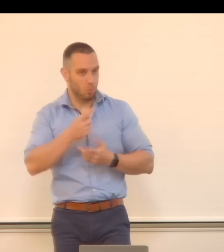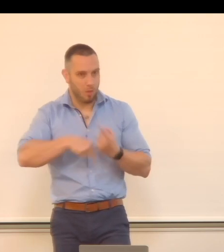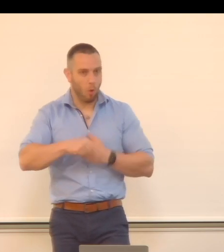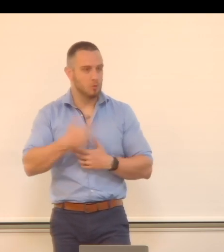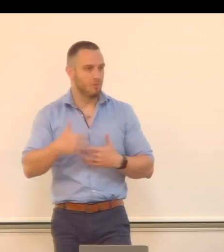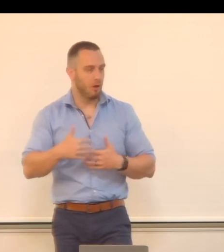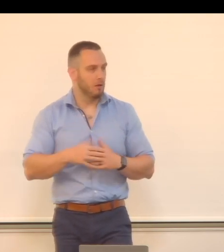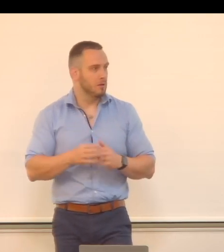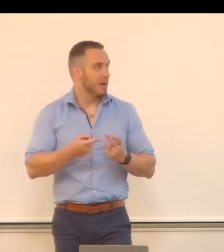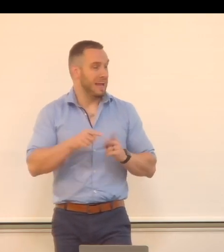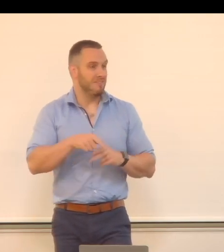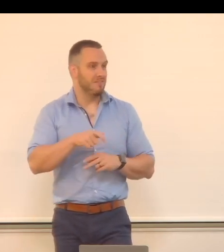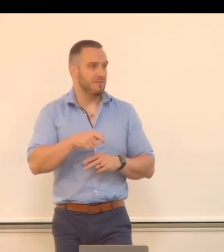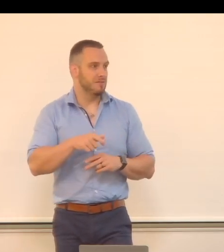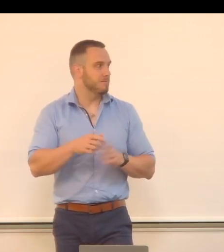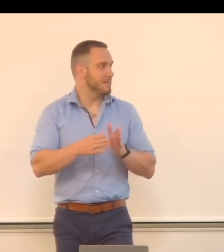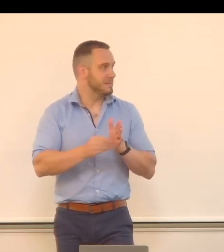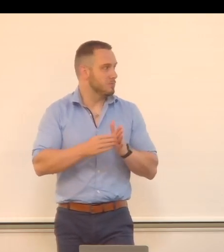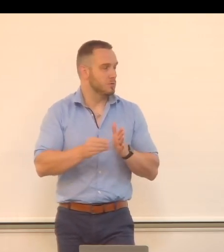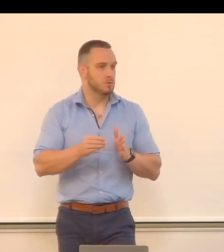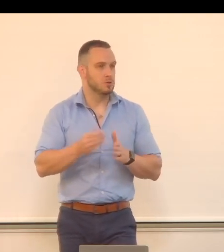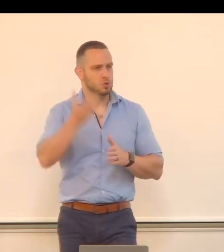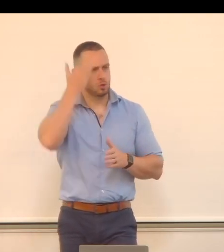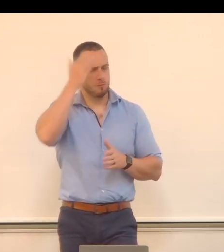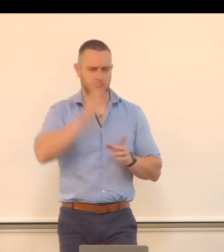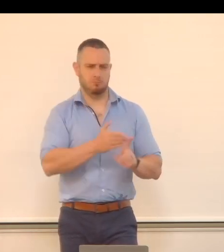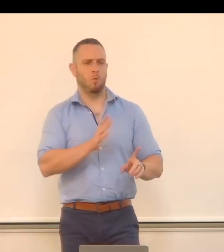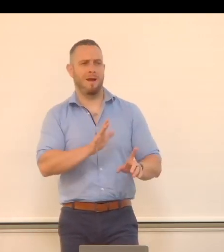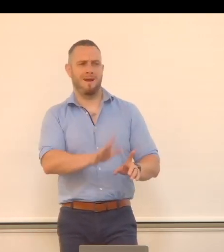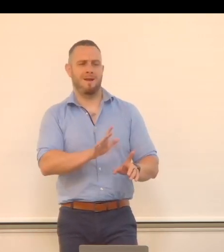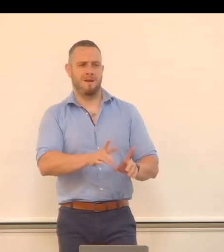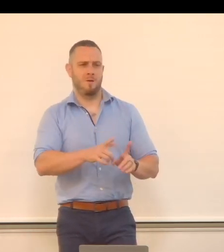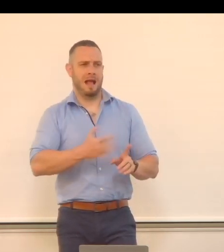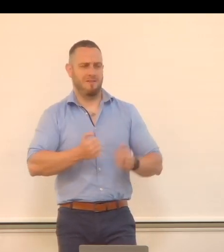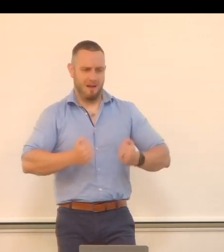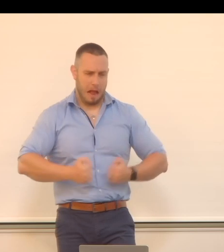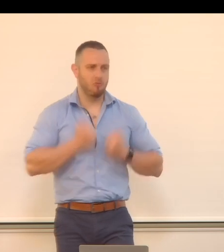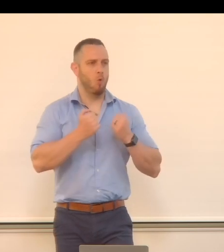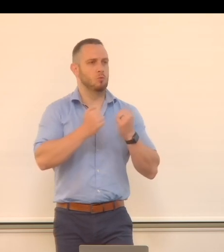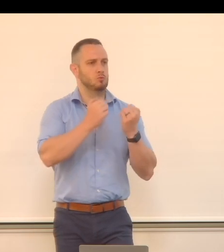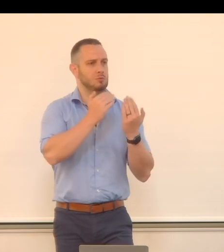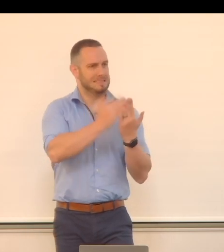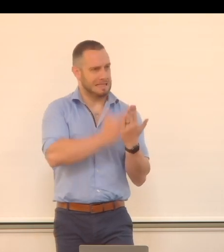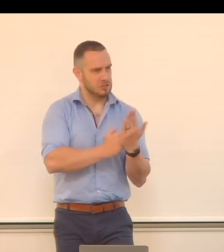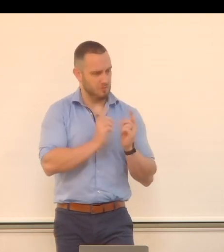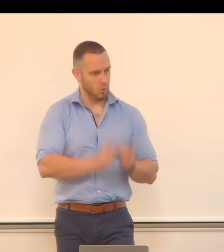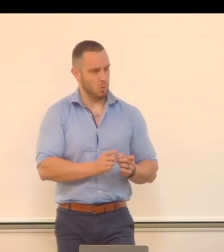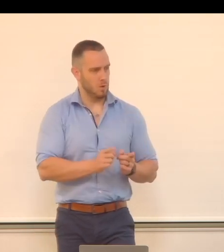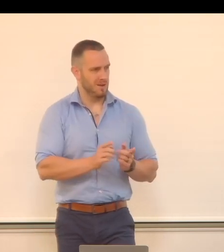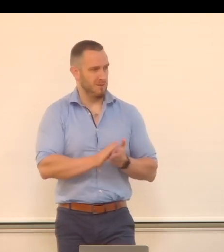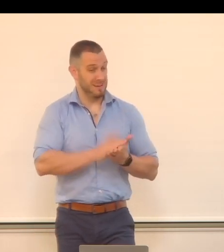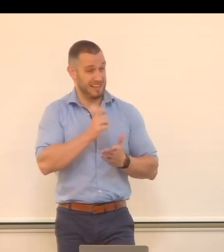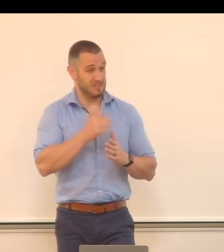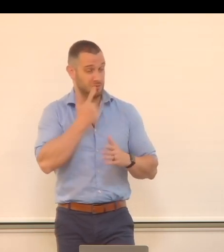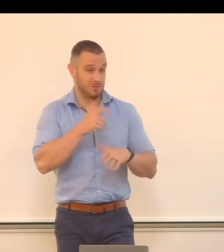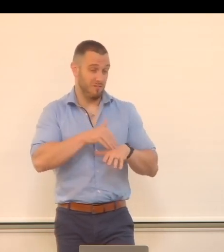If suddenly, say, OSHA or the government decides, wait a minute, we're going to impose our own standards on you, then that could hurt some